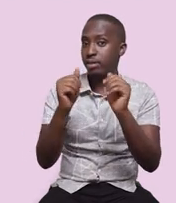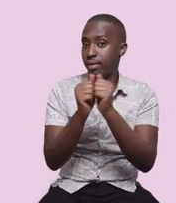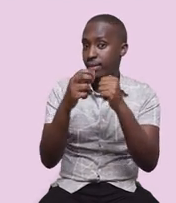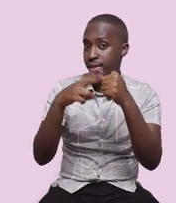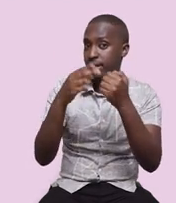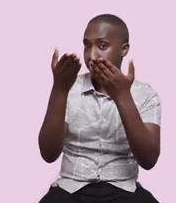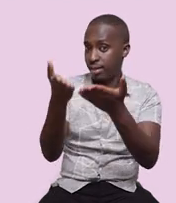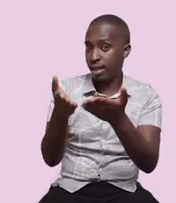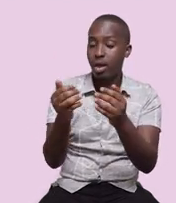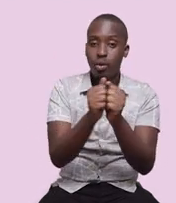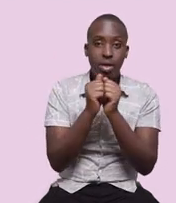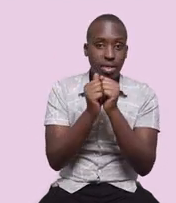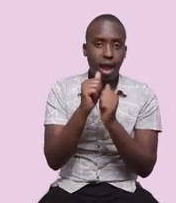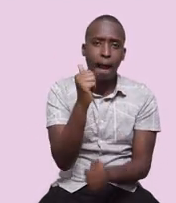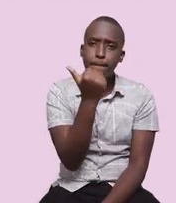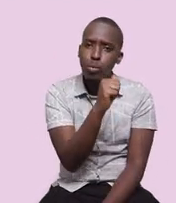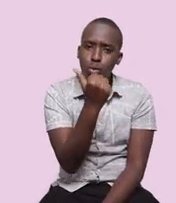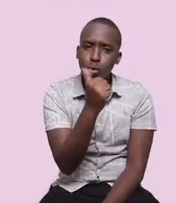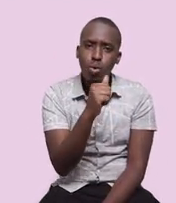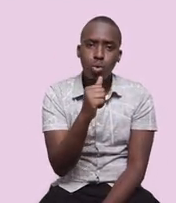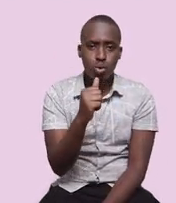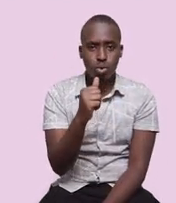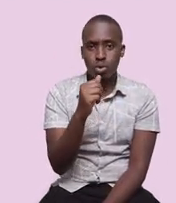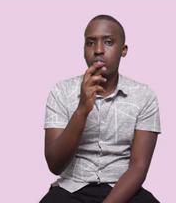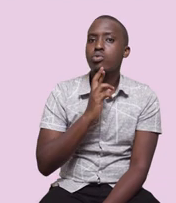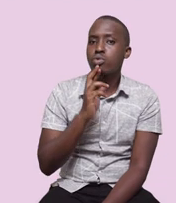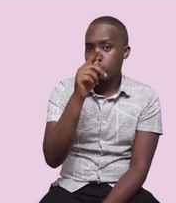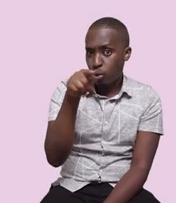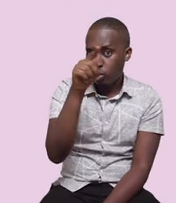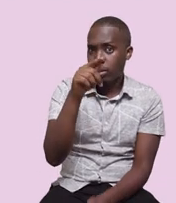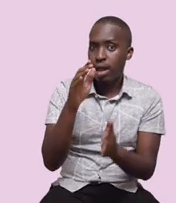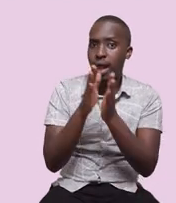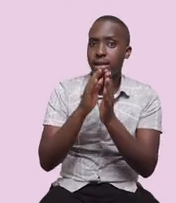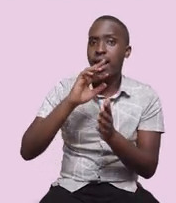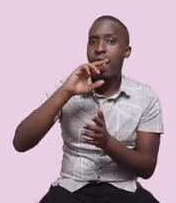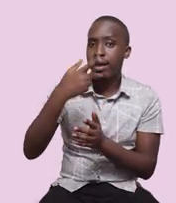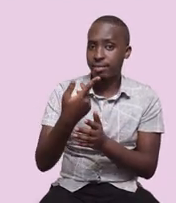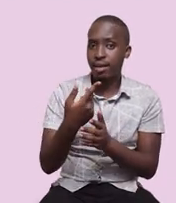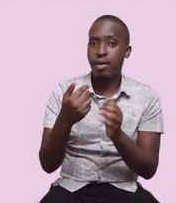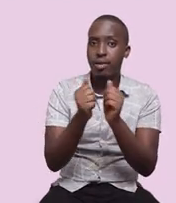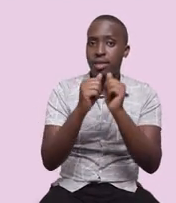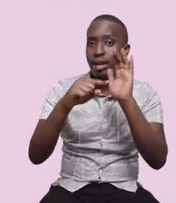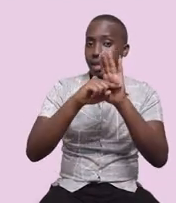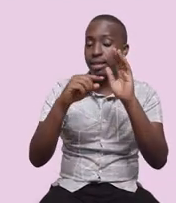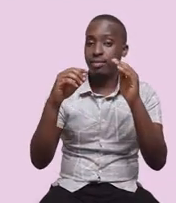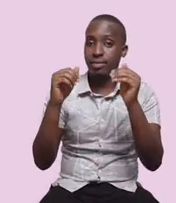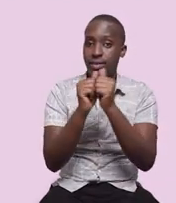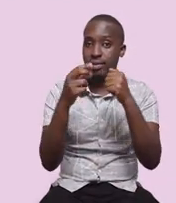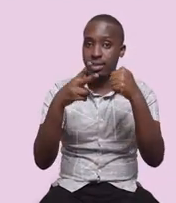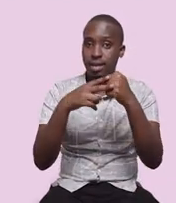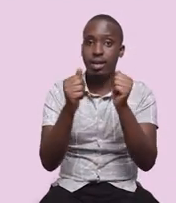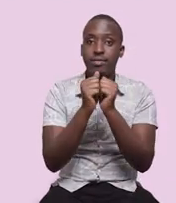there with a blue dot. The answer negative 17 is there with the red dot.